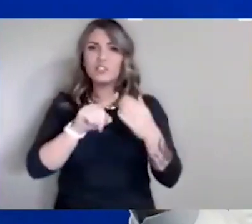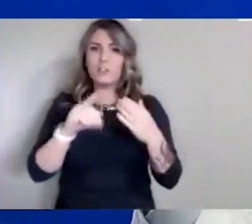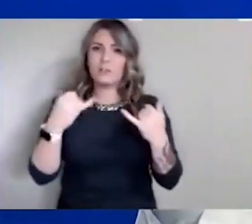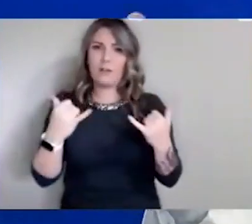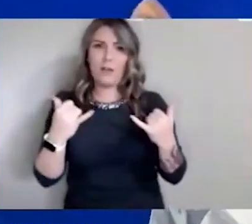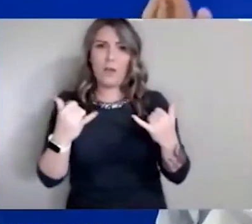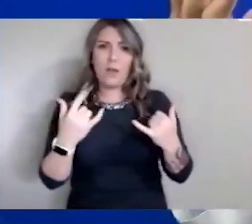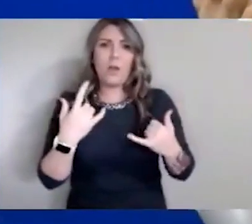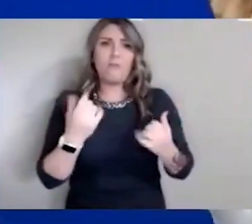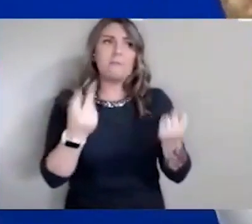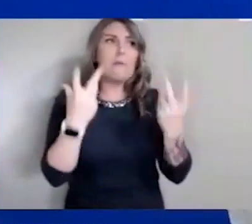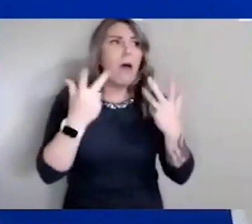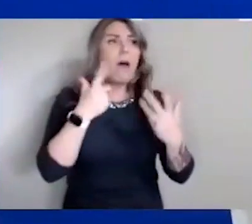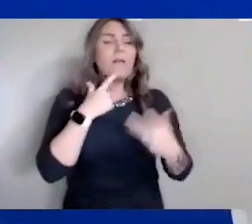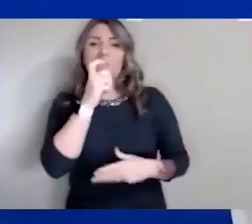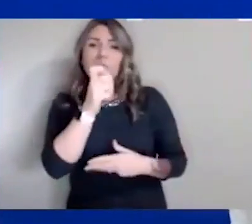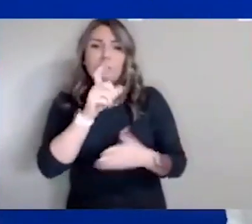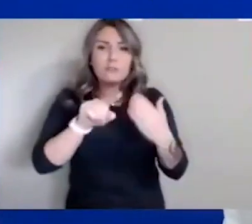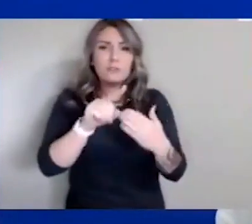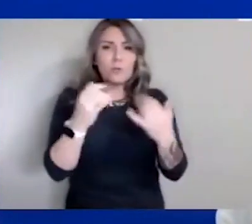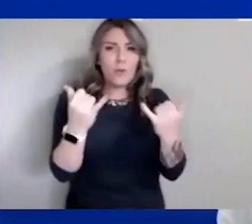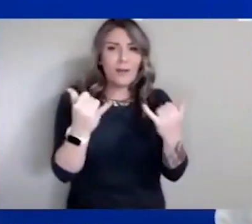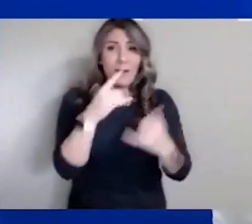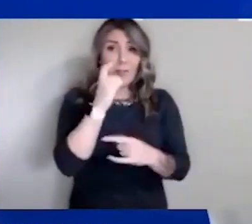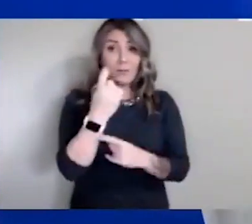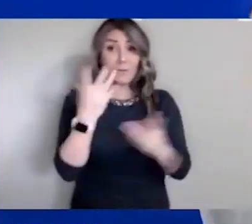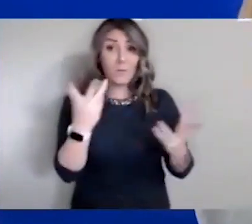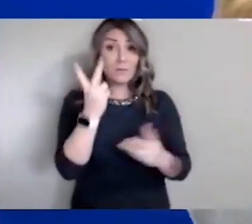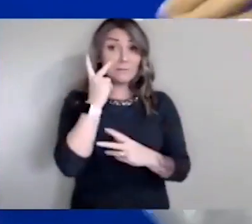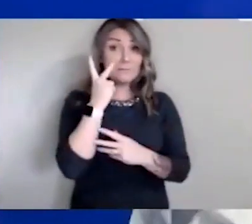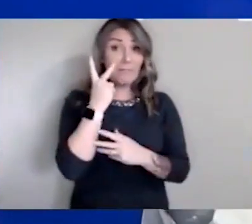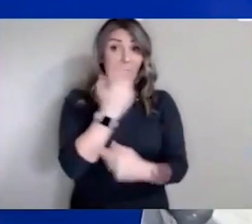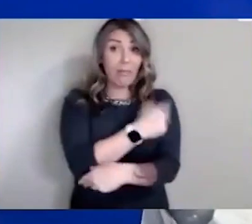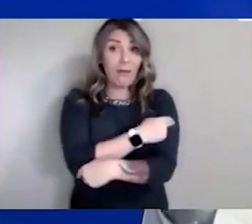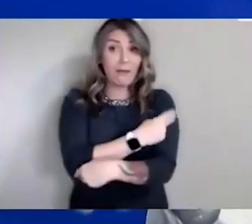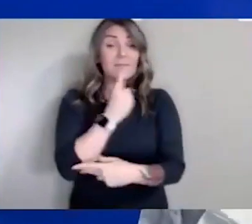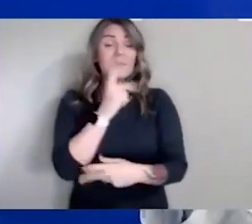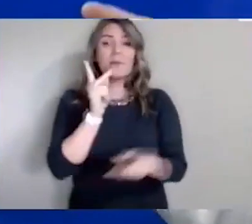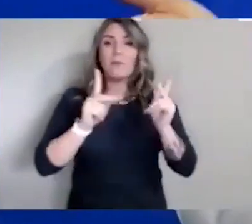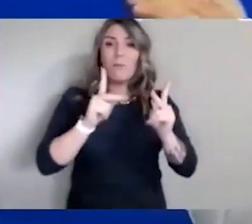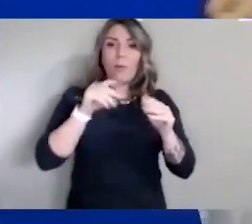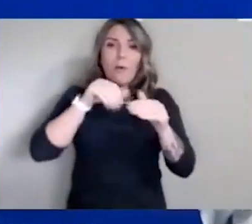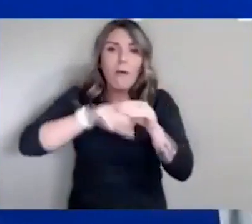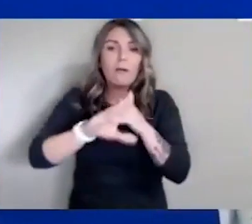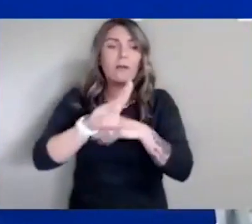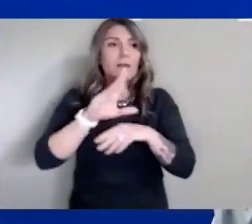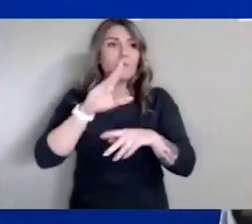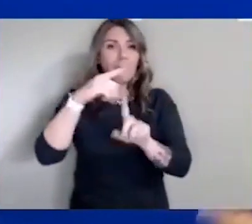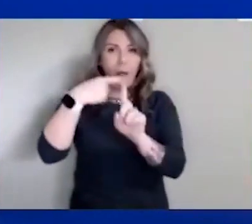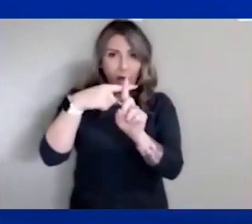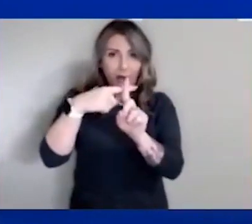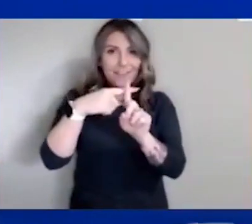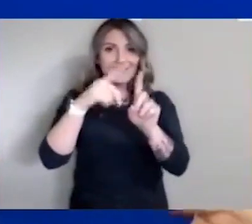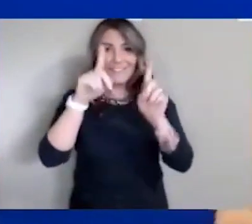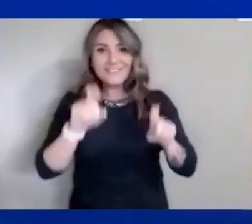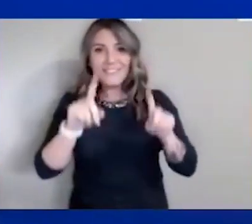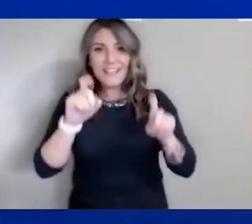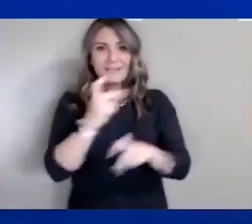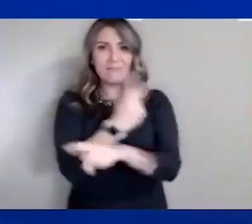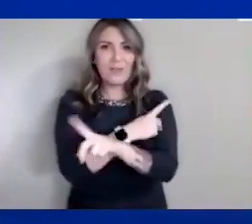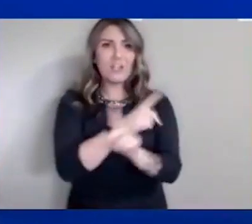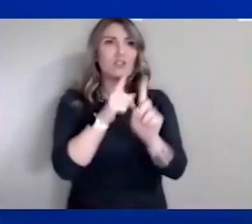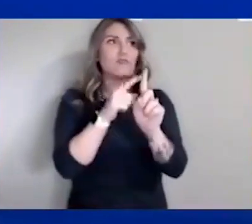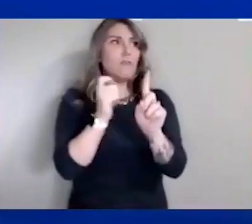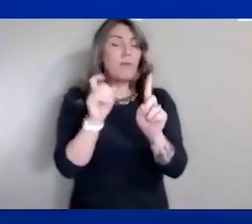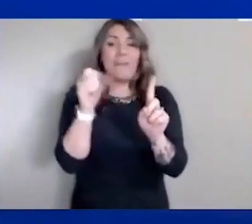check because what we're seeing in the hospital is the people who are coming in that are positive are patients who are coming in for another